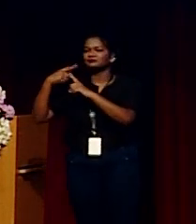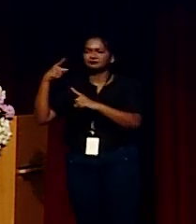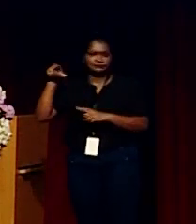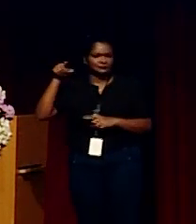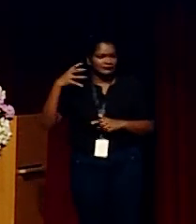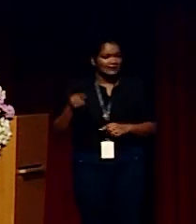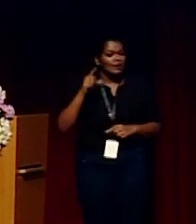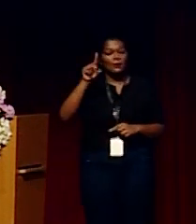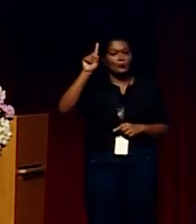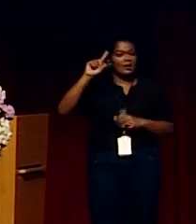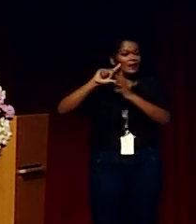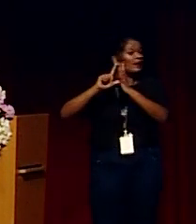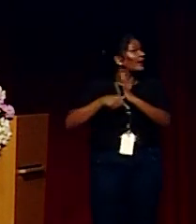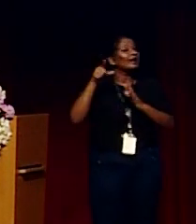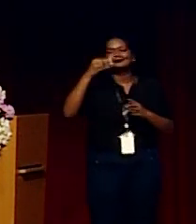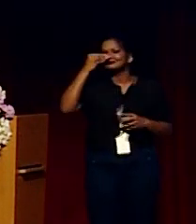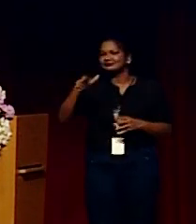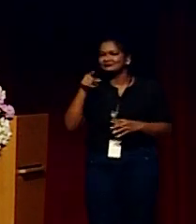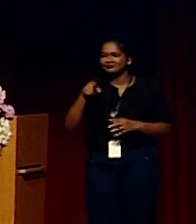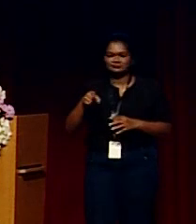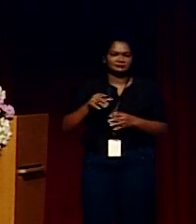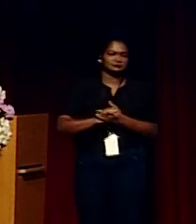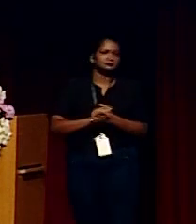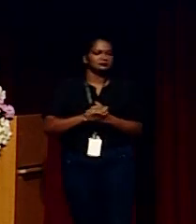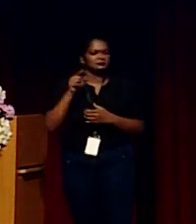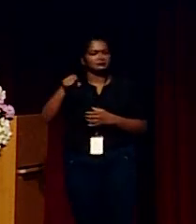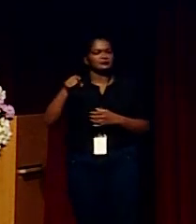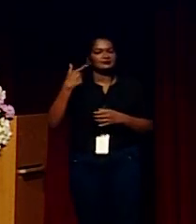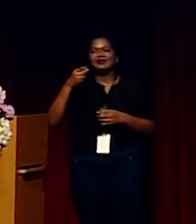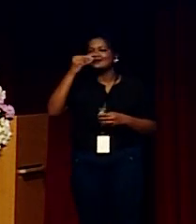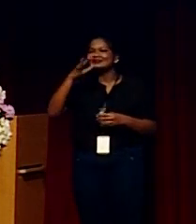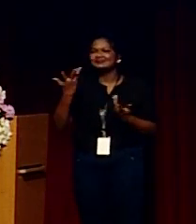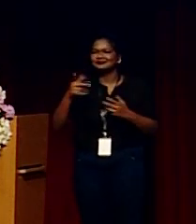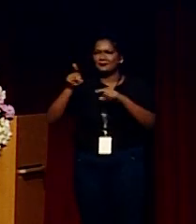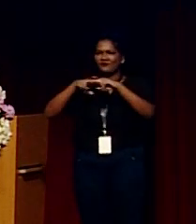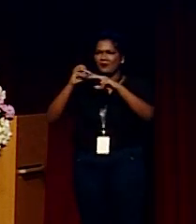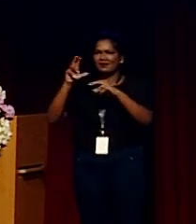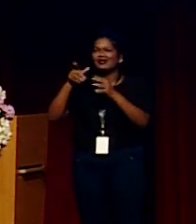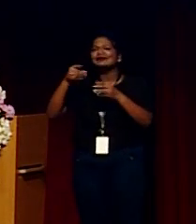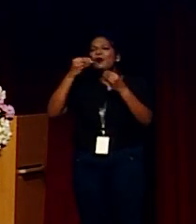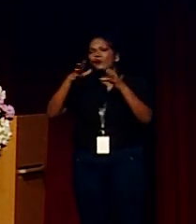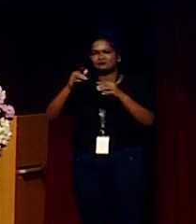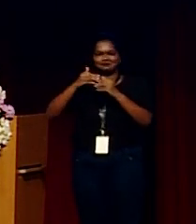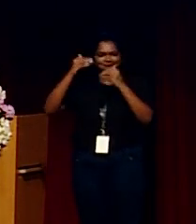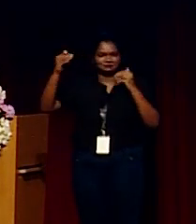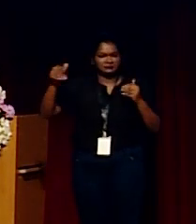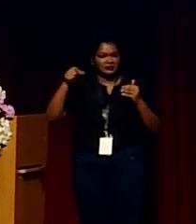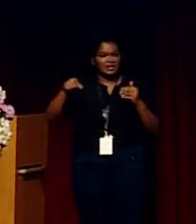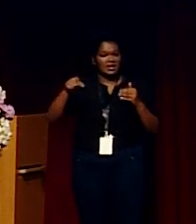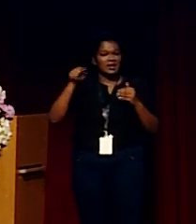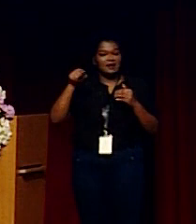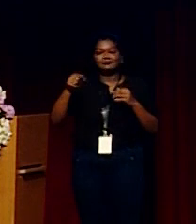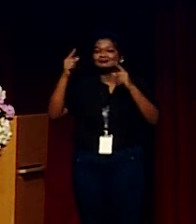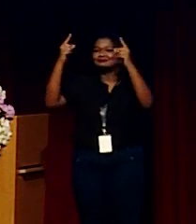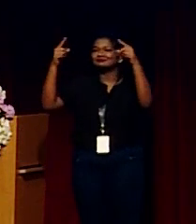0. Once in LaTeX where it's easy to read, and once in the horrible MathML format where it's really, really overblown and complex. But